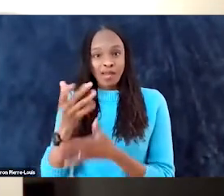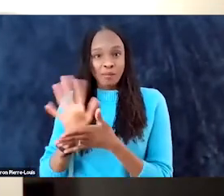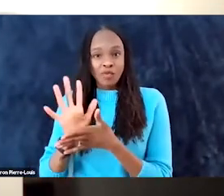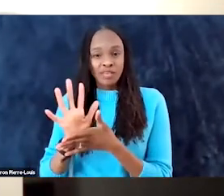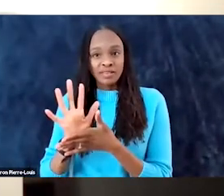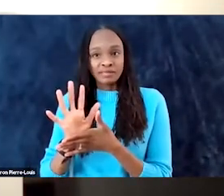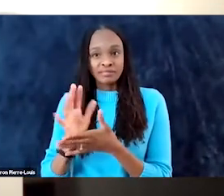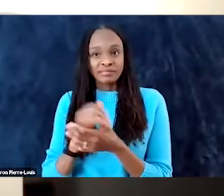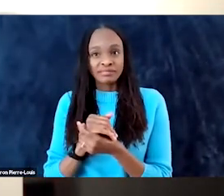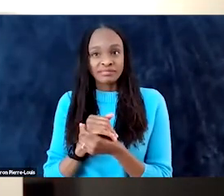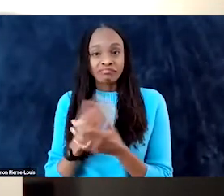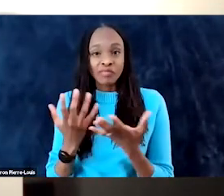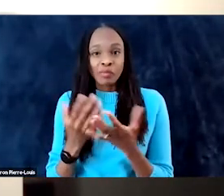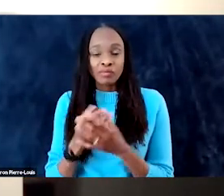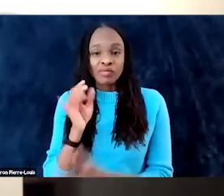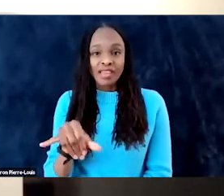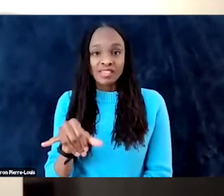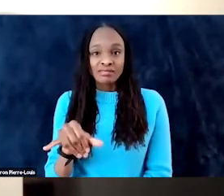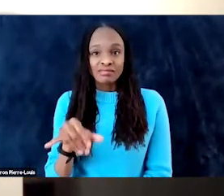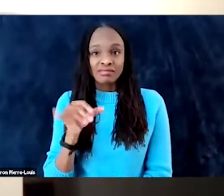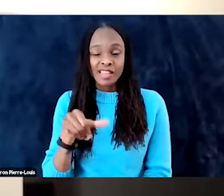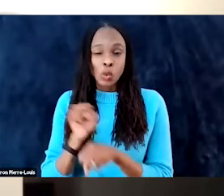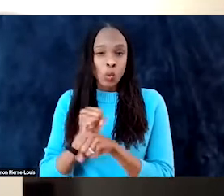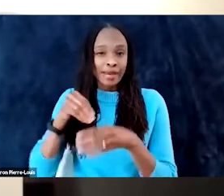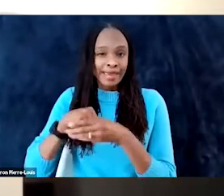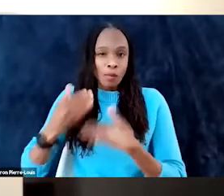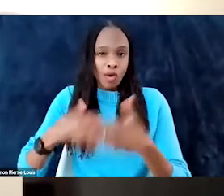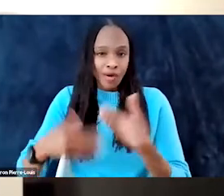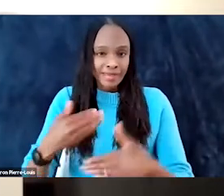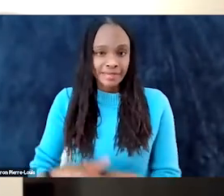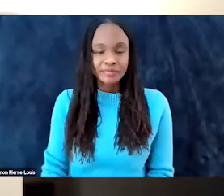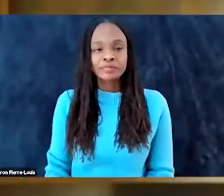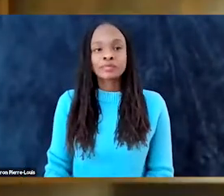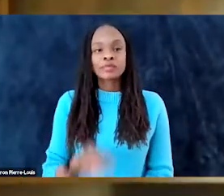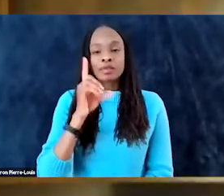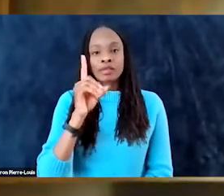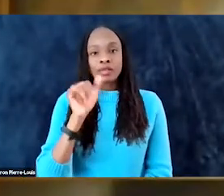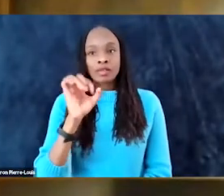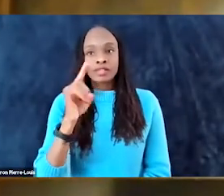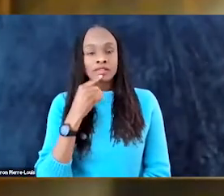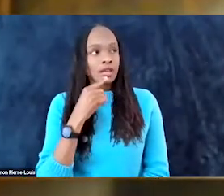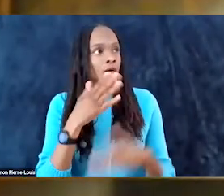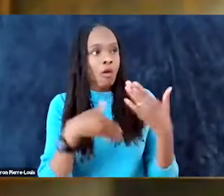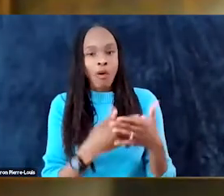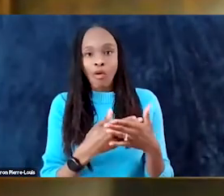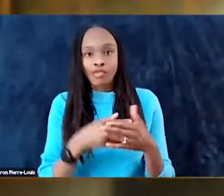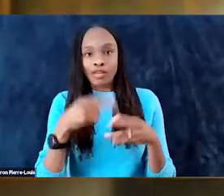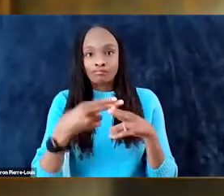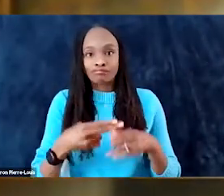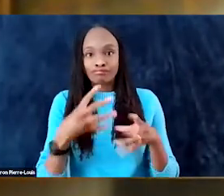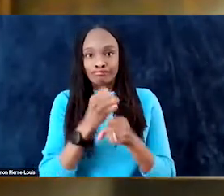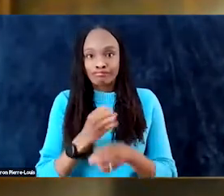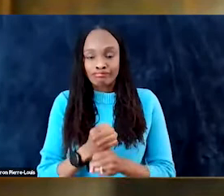of and that's a work in progress. All those acronyms can be difficult. The main